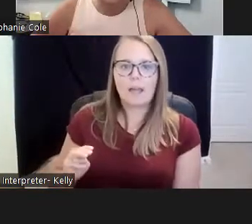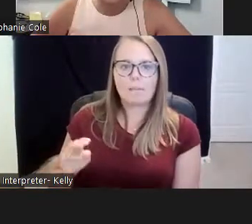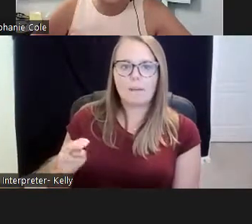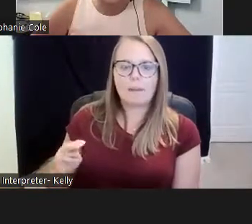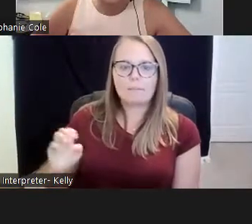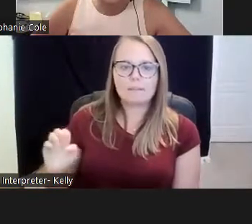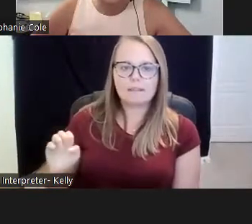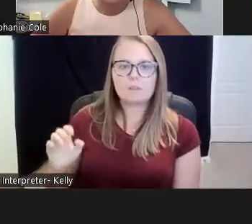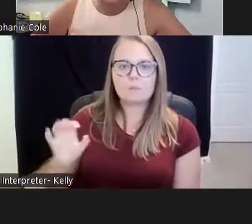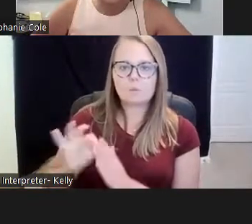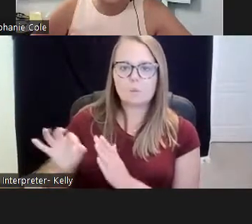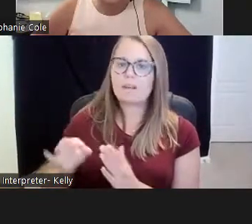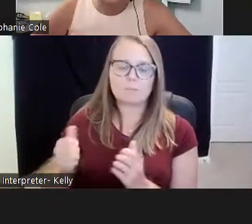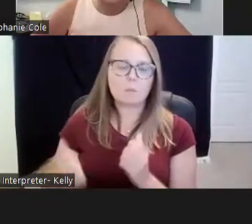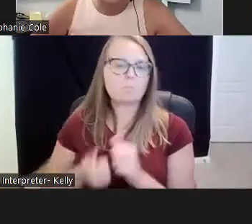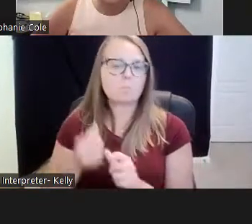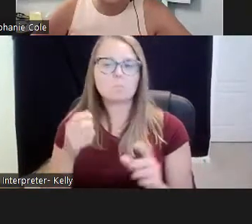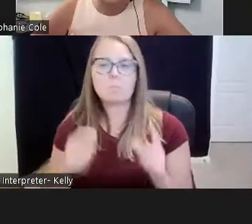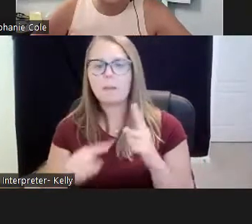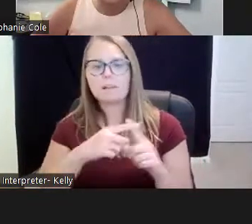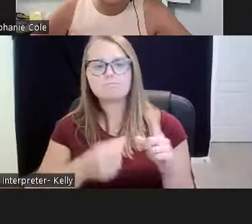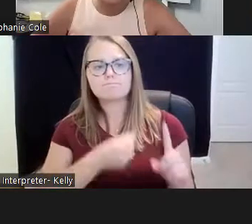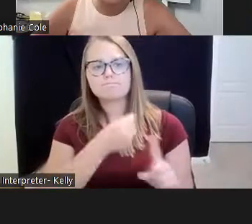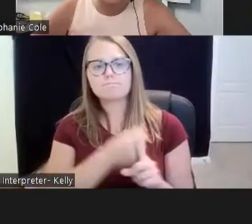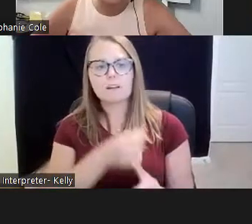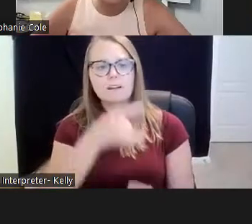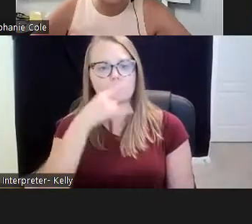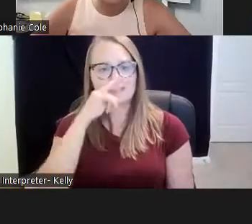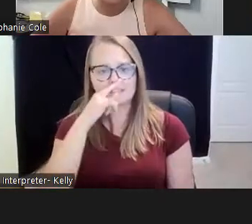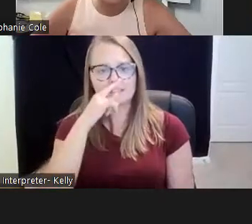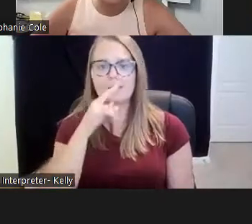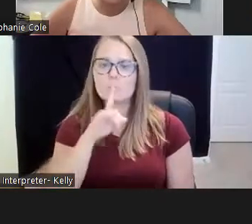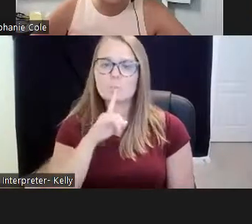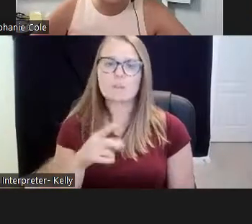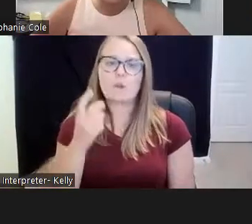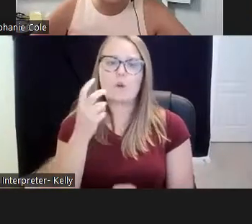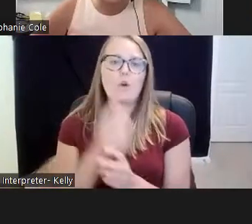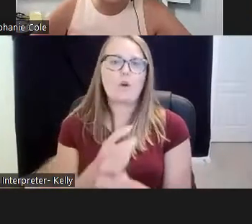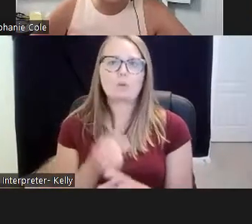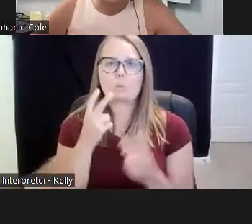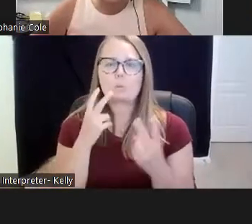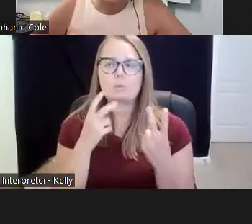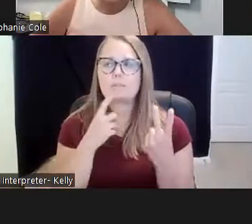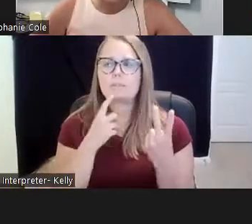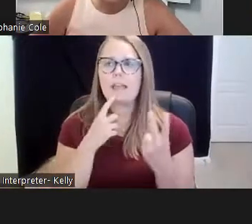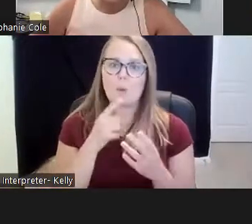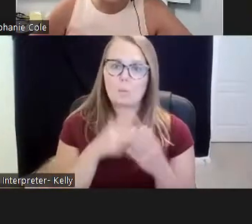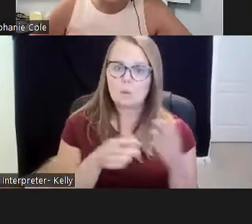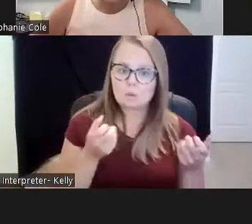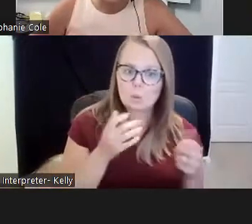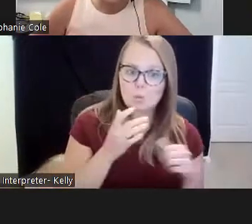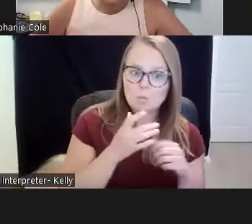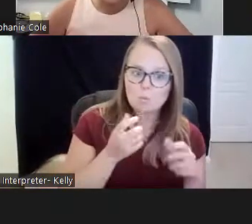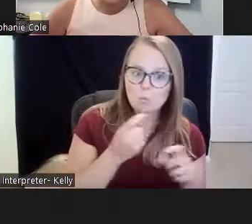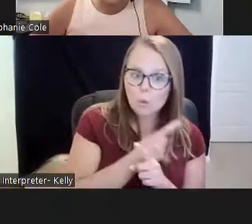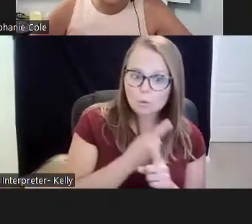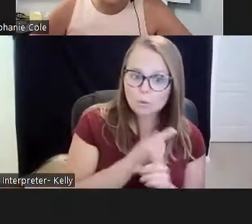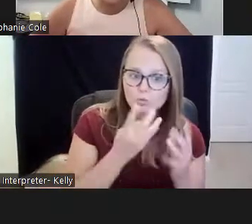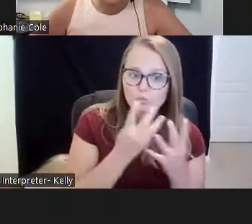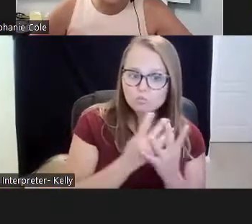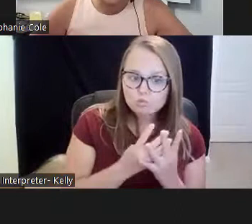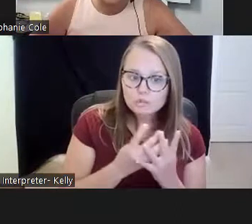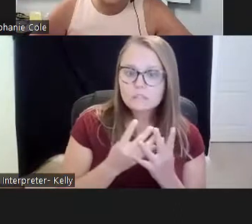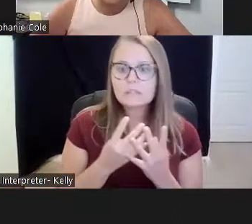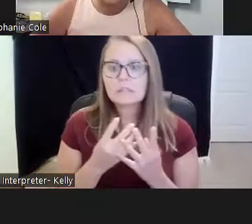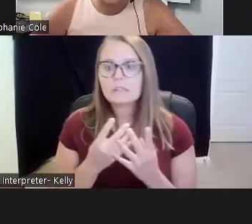on children in intergenerational programming. It's really hard to say what is appropriate to screen somebody in